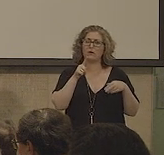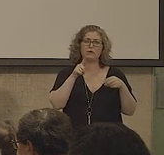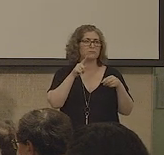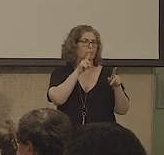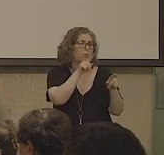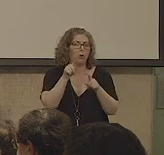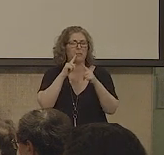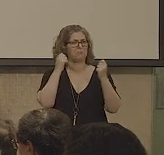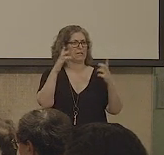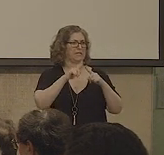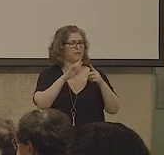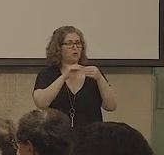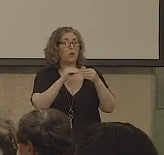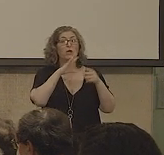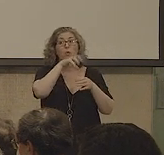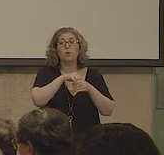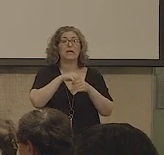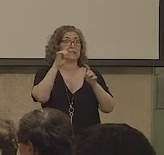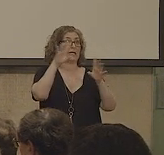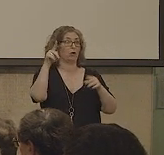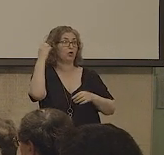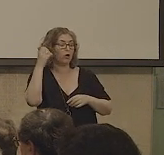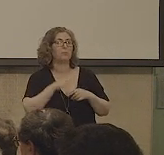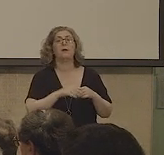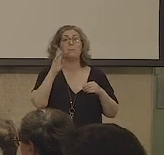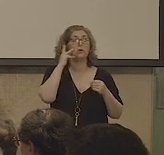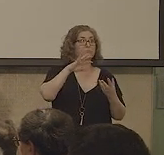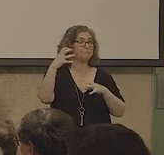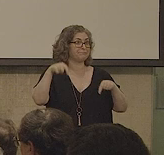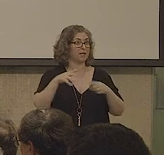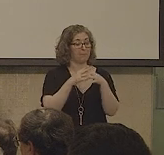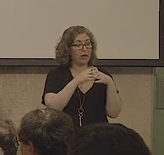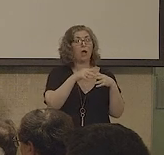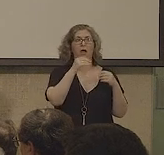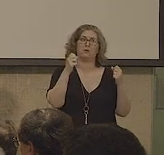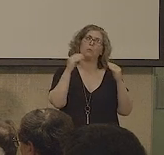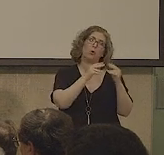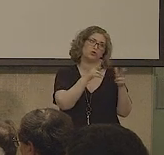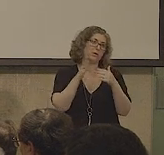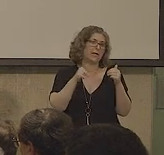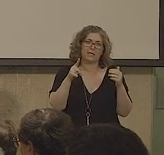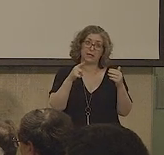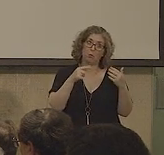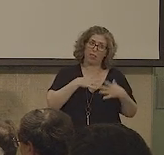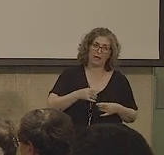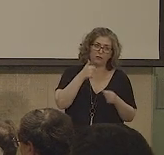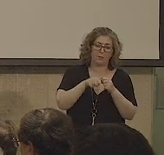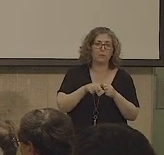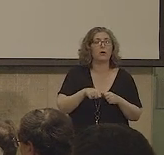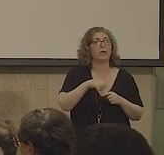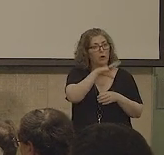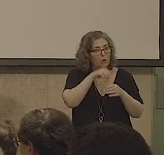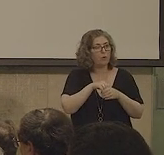decade, including terror in Europe, political upheaval at home, and more shootings than he'd like to remember, including Tree